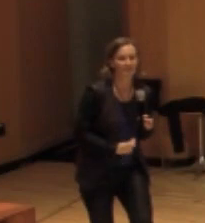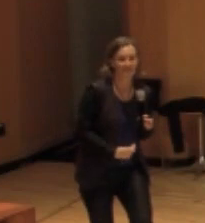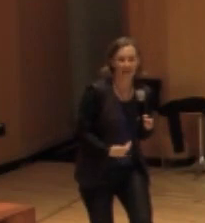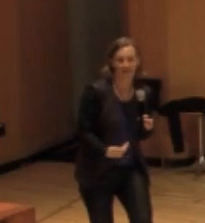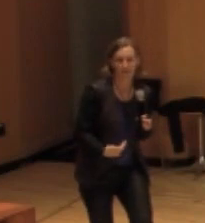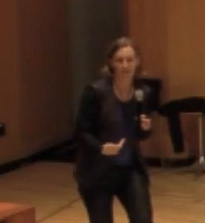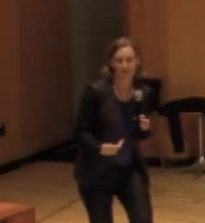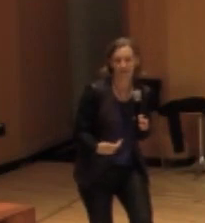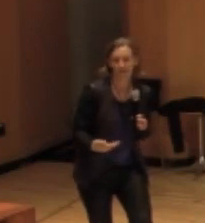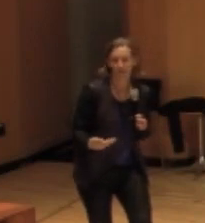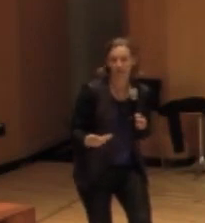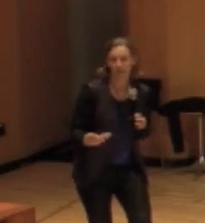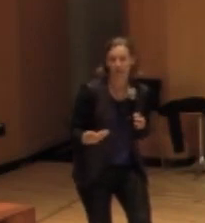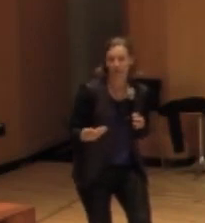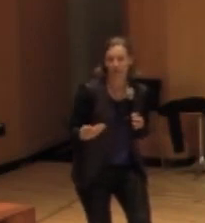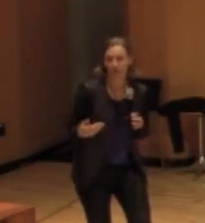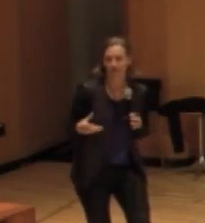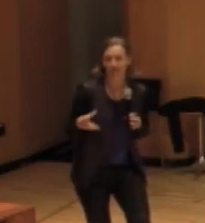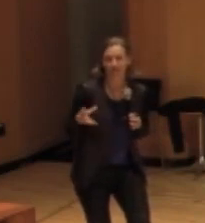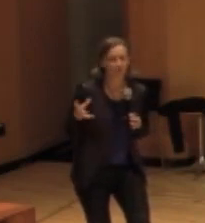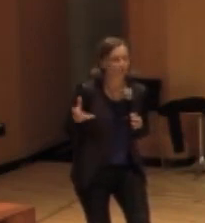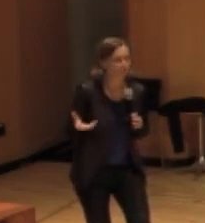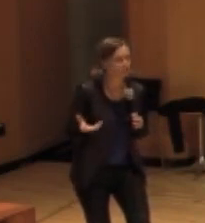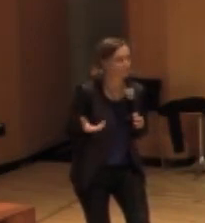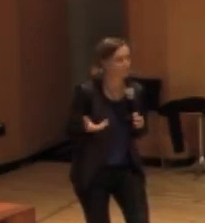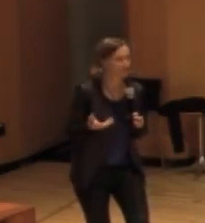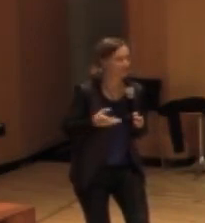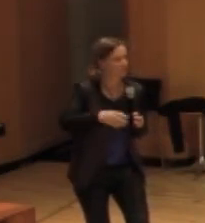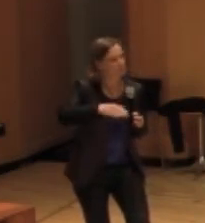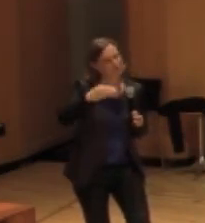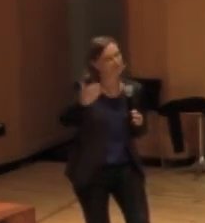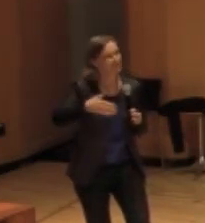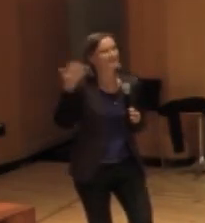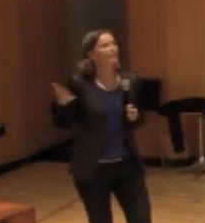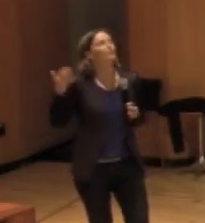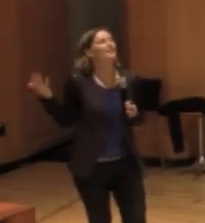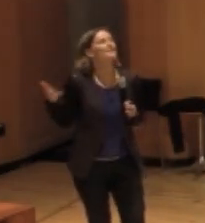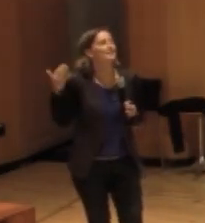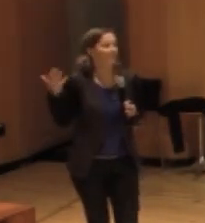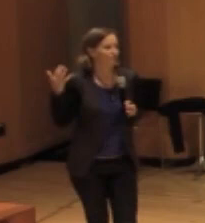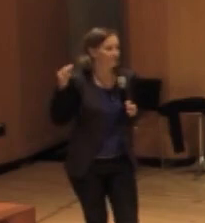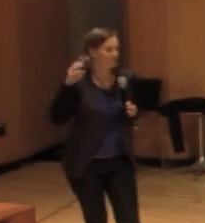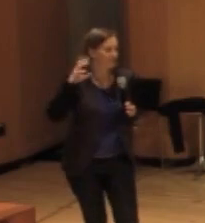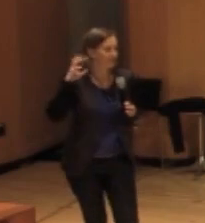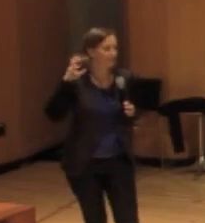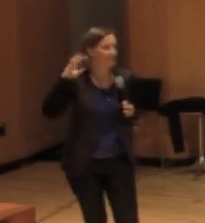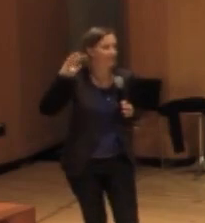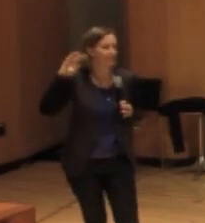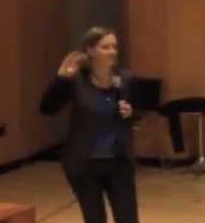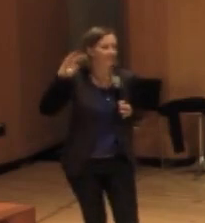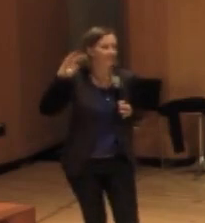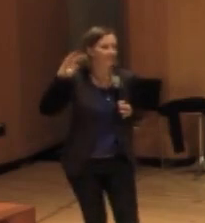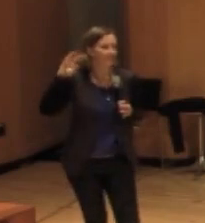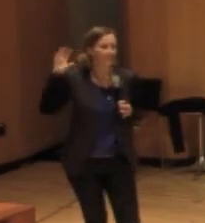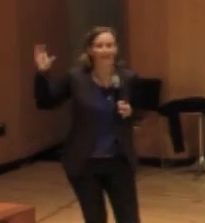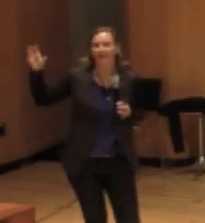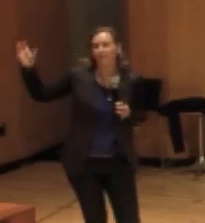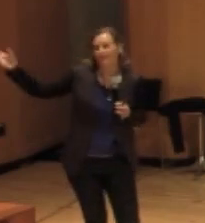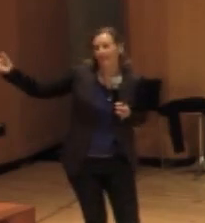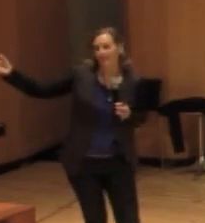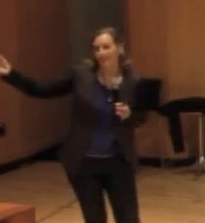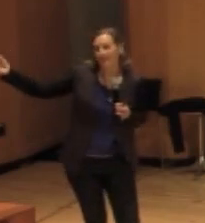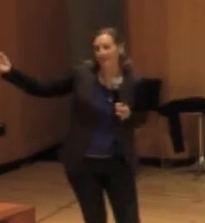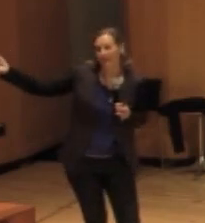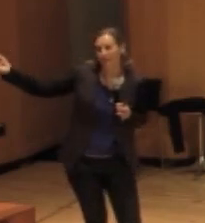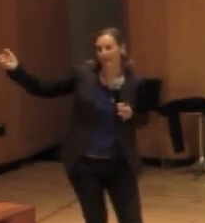underneath the text right so if you if you it's like crazy actually that we think we can just like take